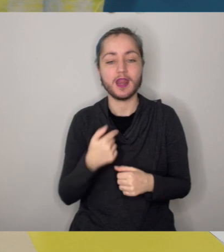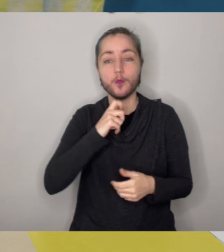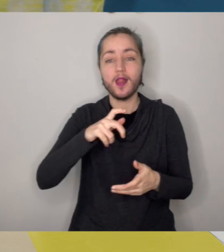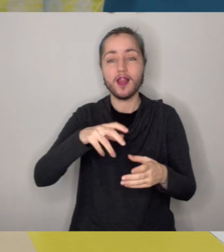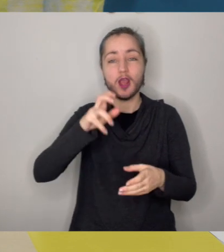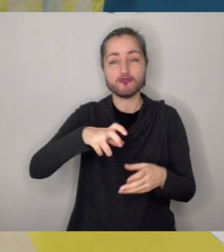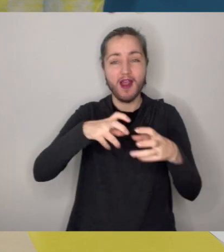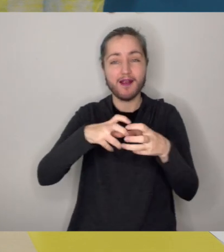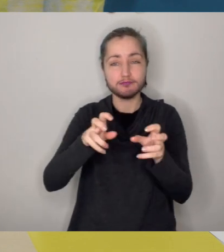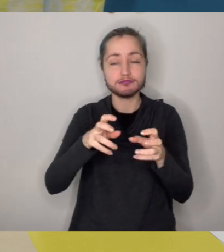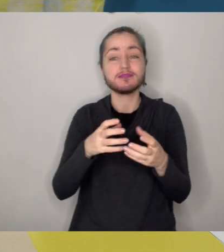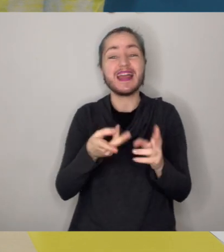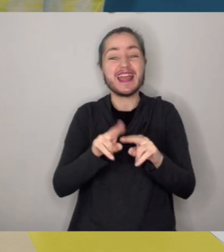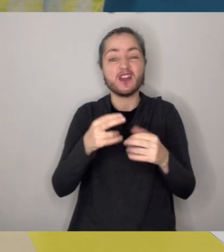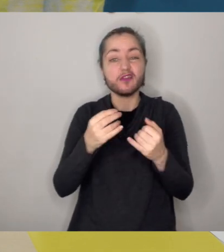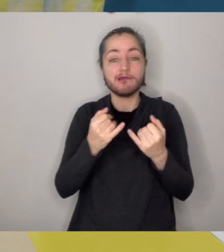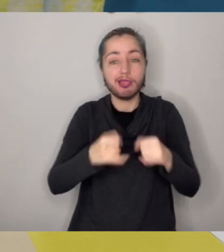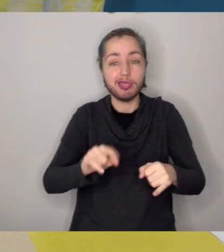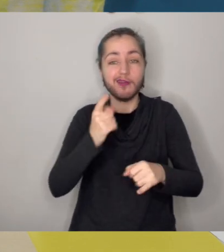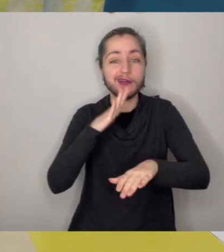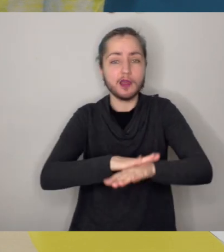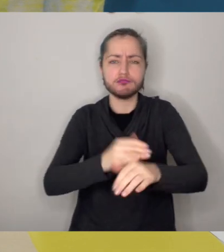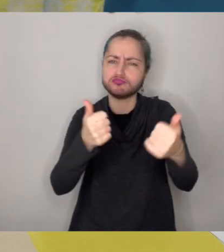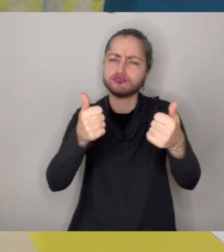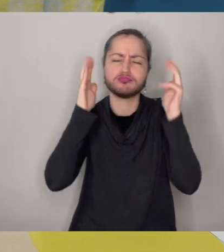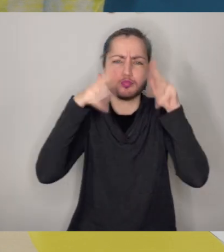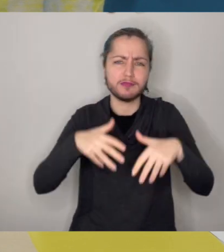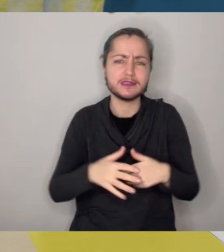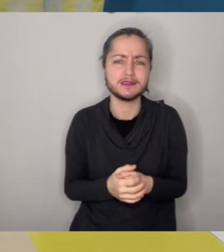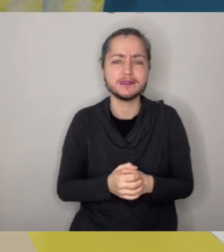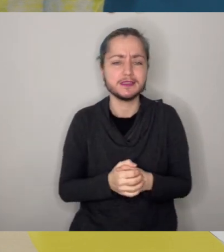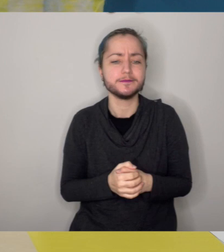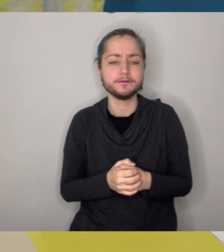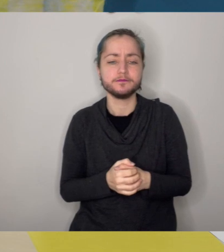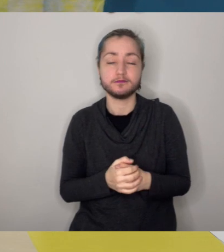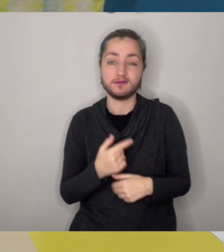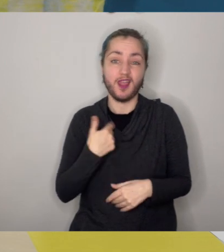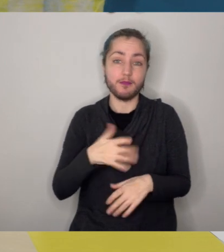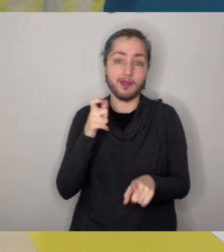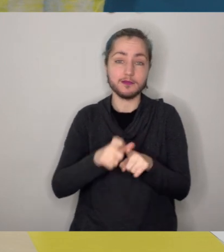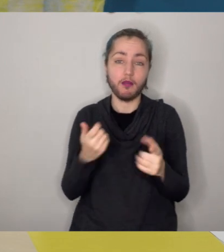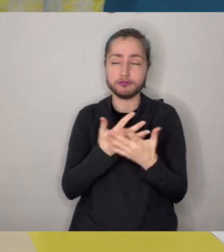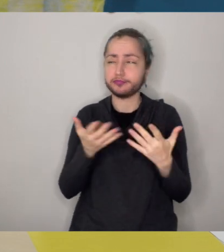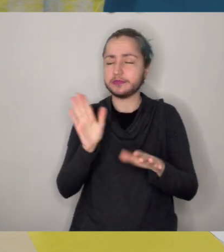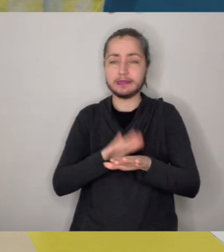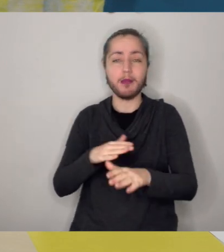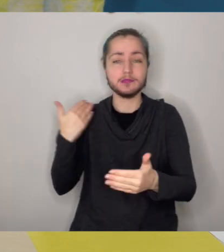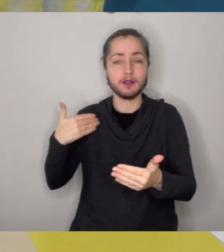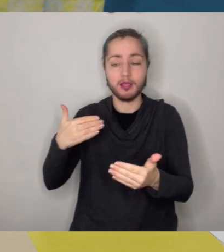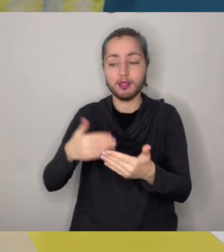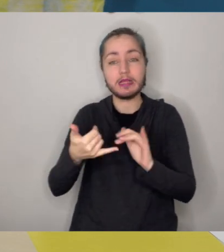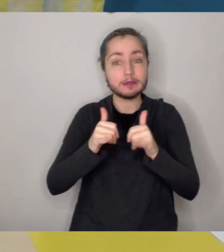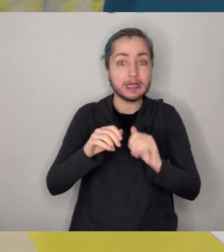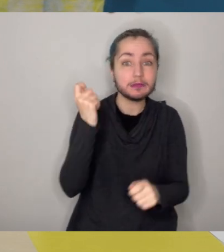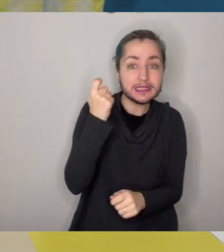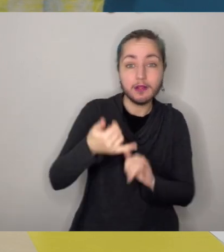So I'm going to lightly crack the egg. If this doesn't work the first time you try it, that's totally fine. I've